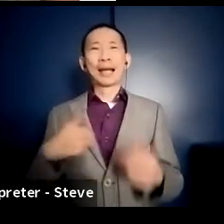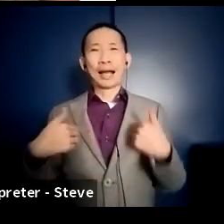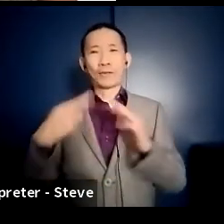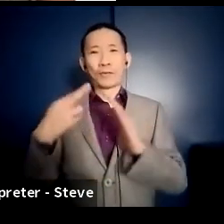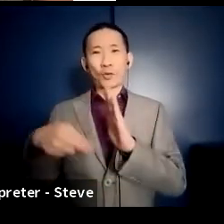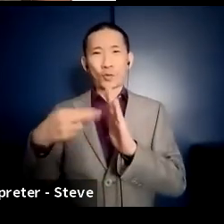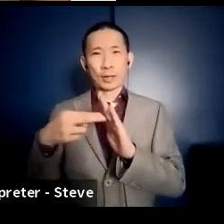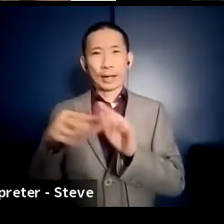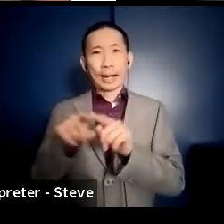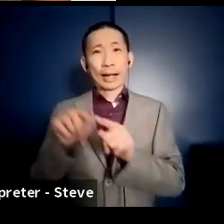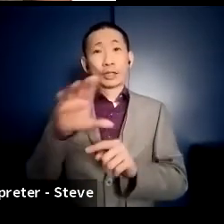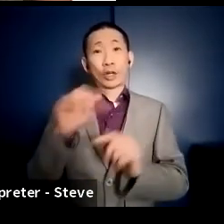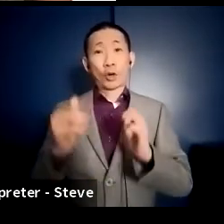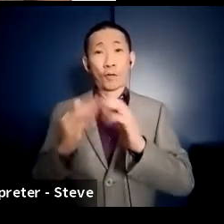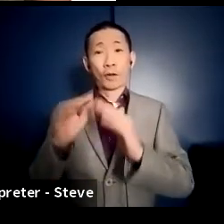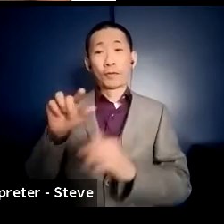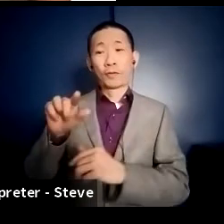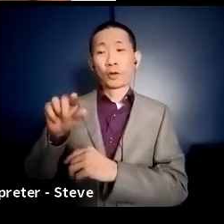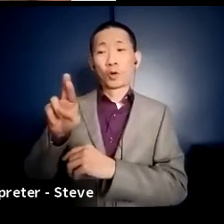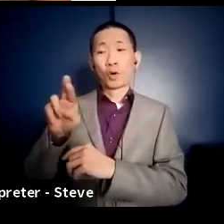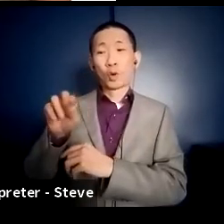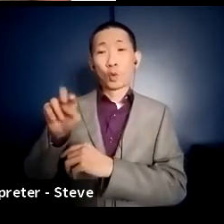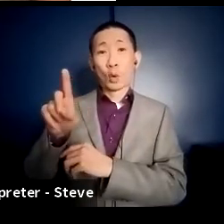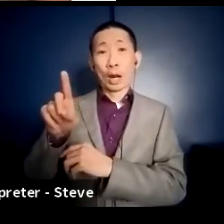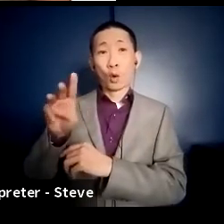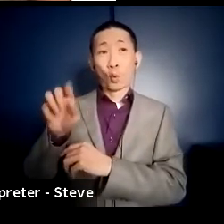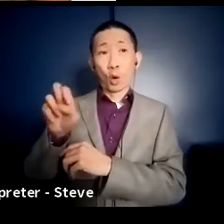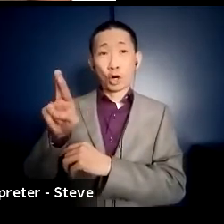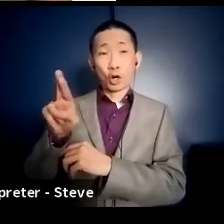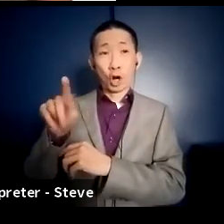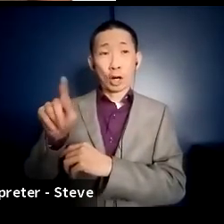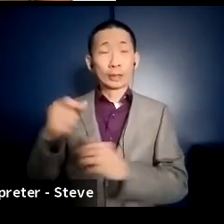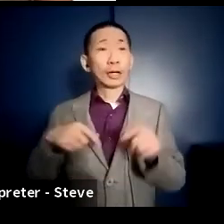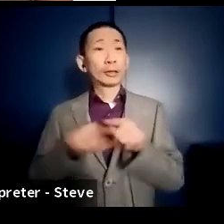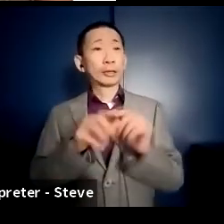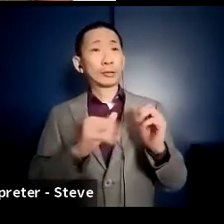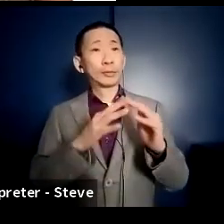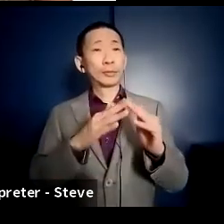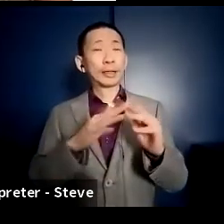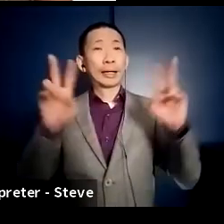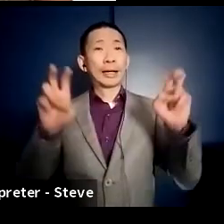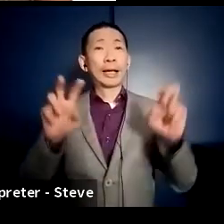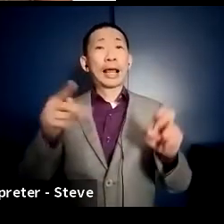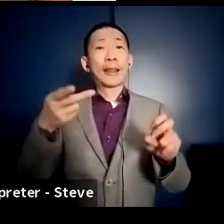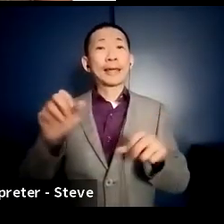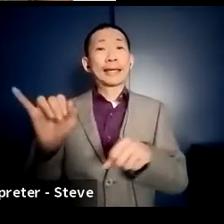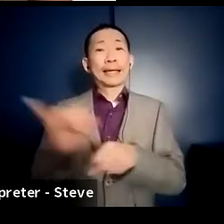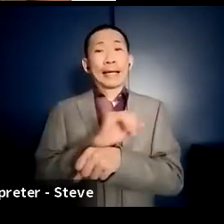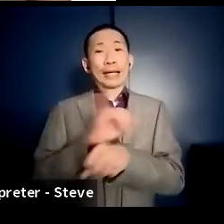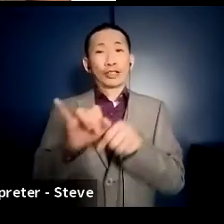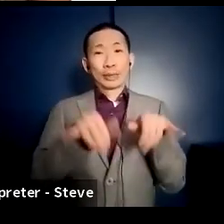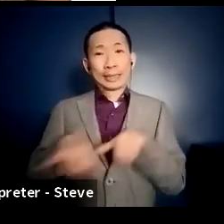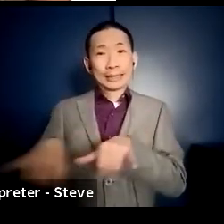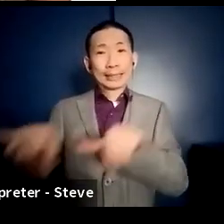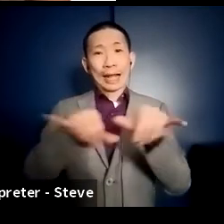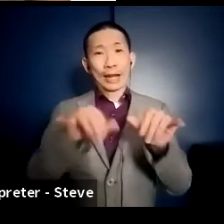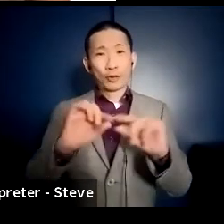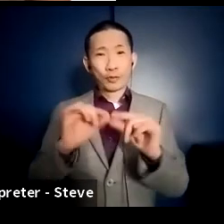a co-founder of Groundwater Arts, I'm also one of the founding members of the Industry Standard Group. And I'm happy